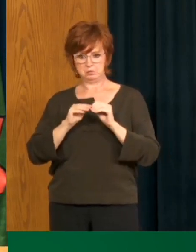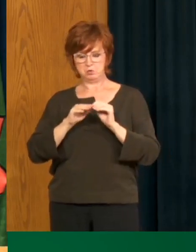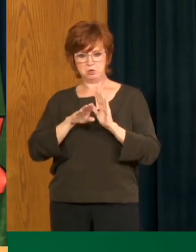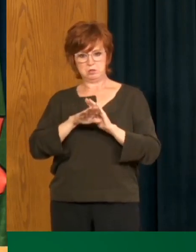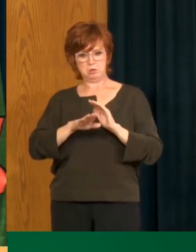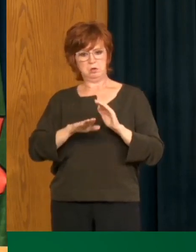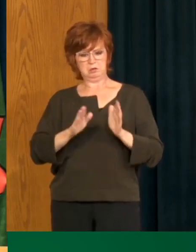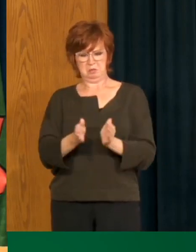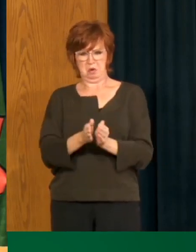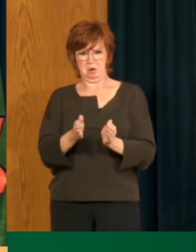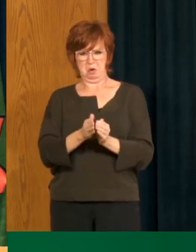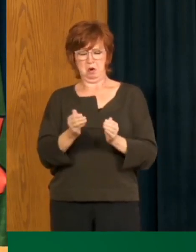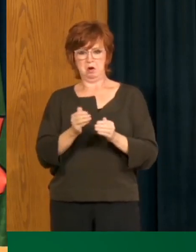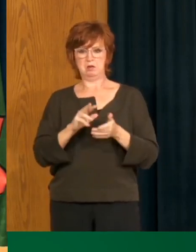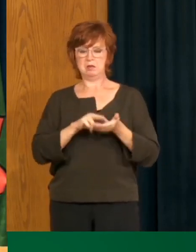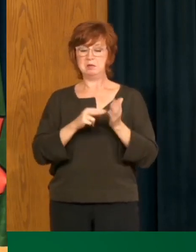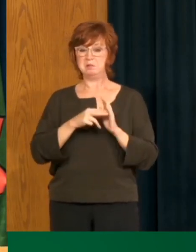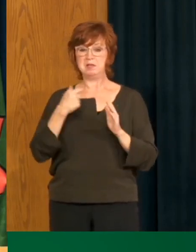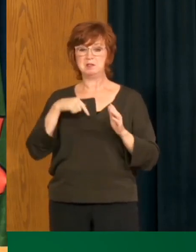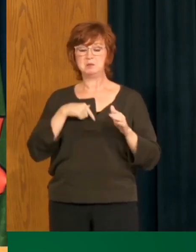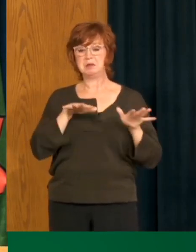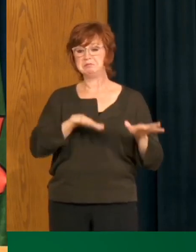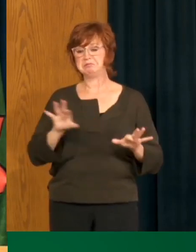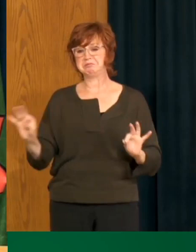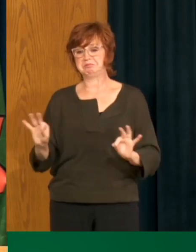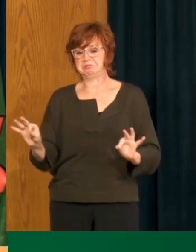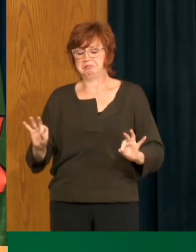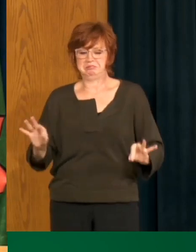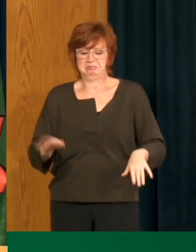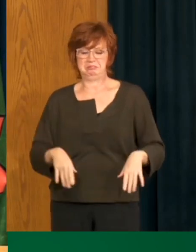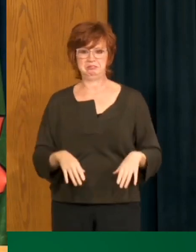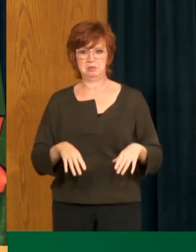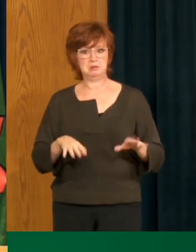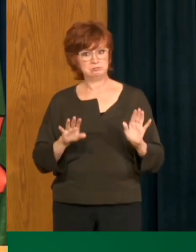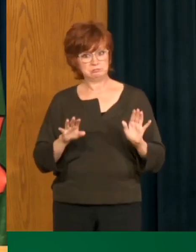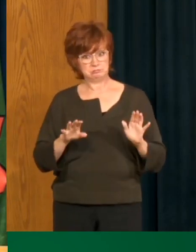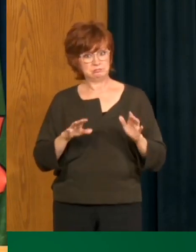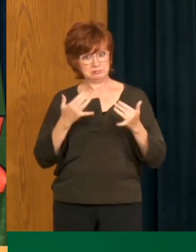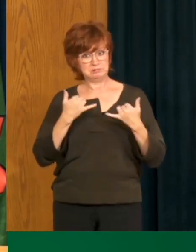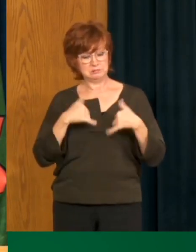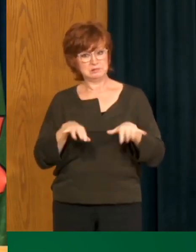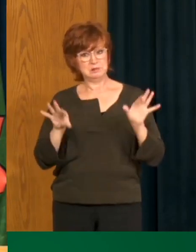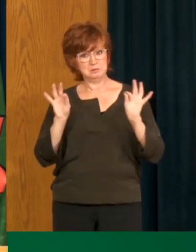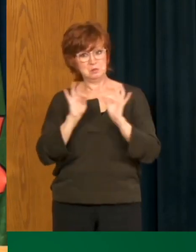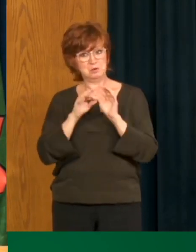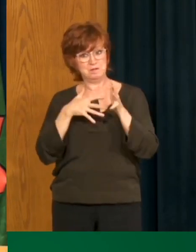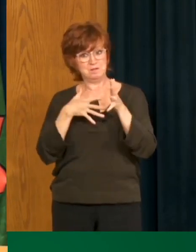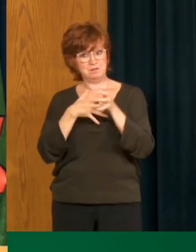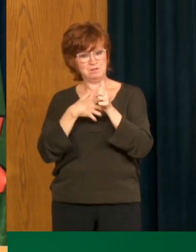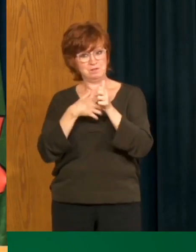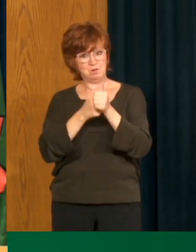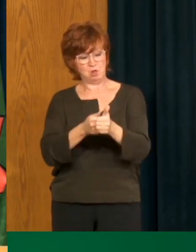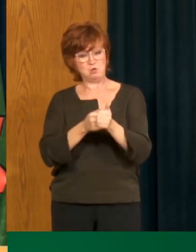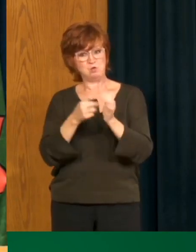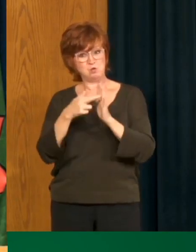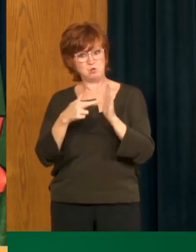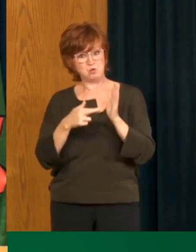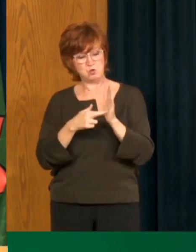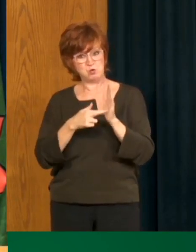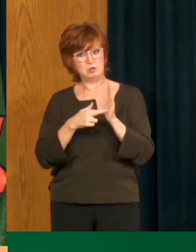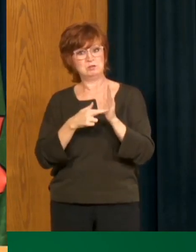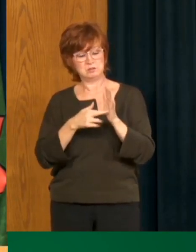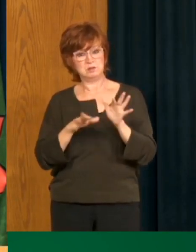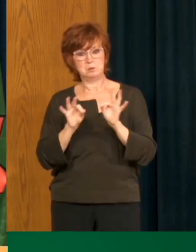because we see that, we have occasional sporadic cases throughout Saskatchewan and even in the south and central areas. We've seen some sporadic